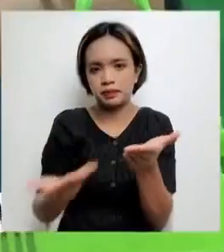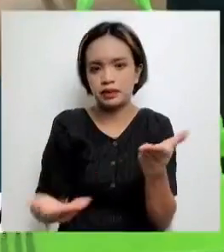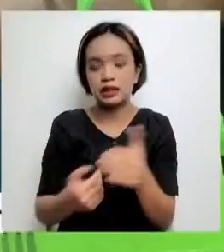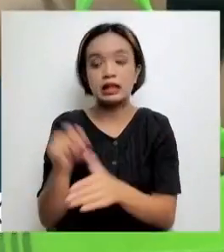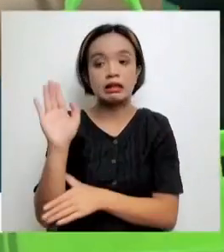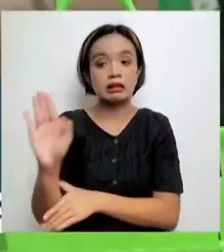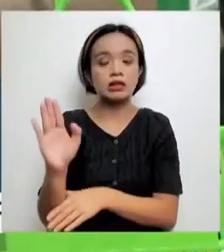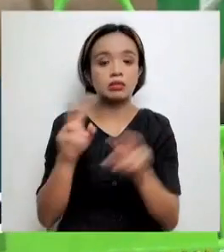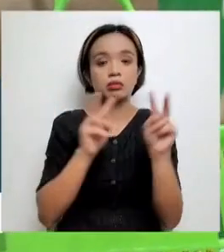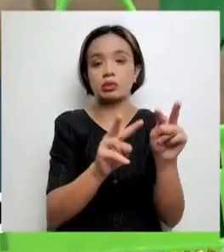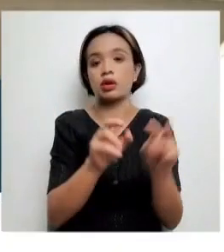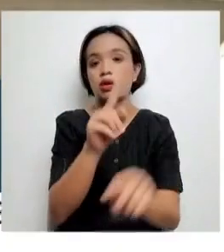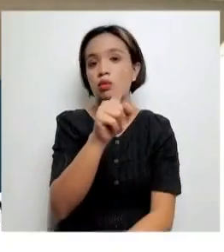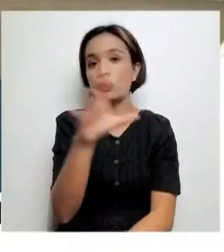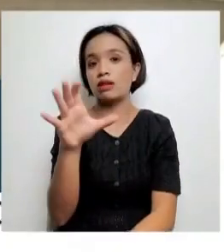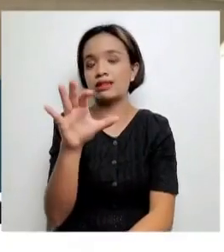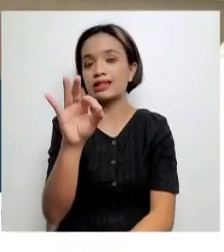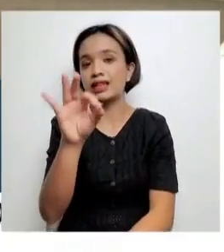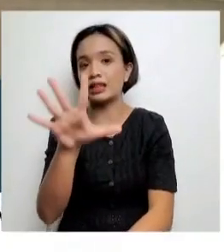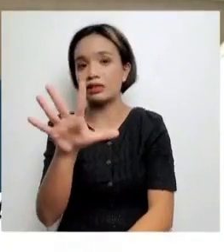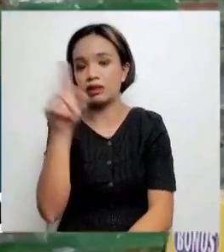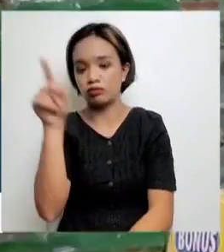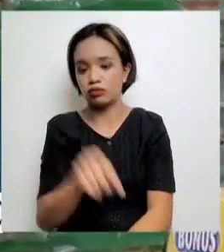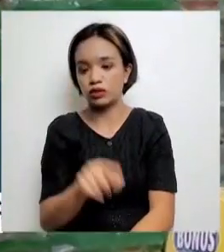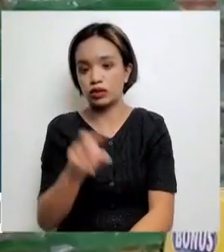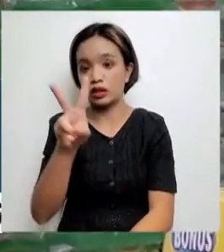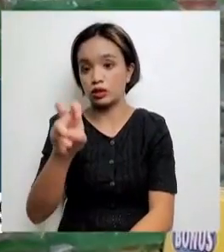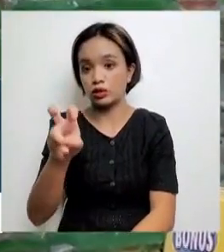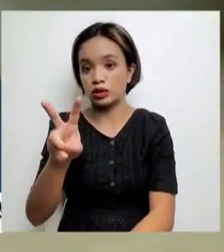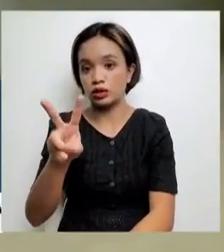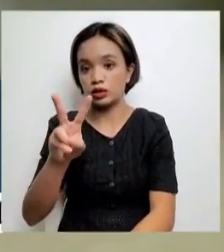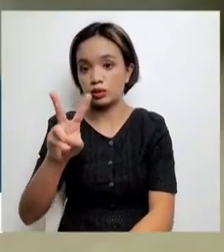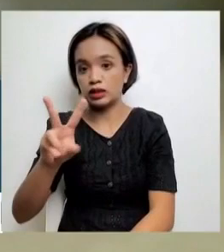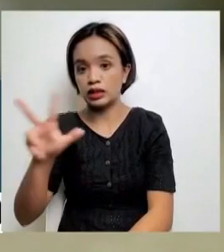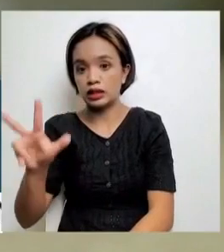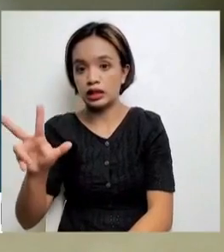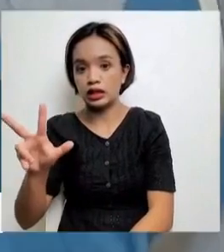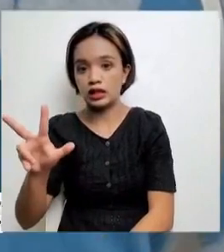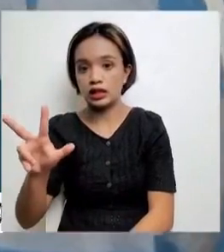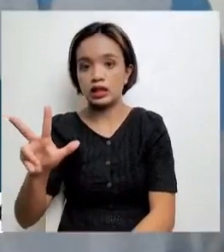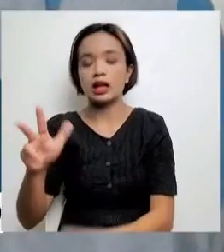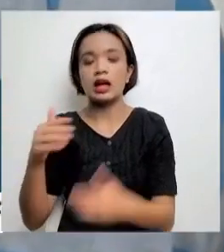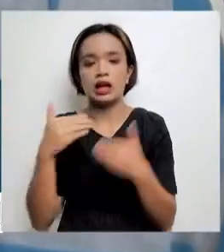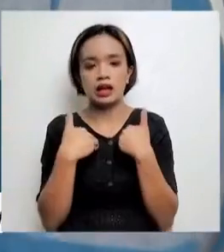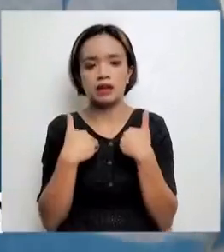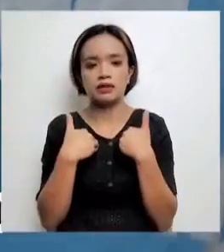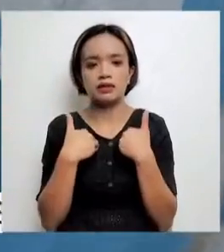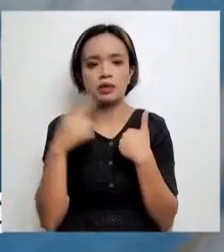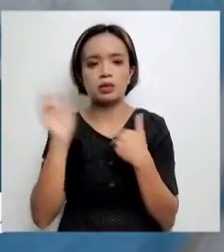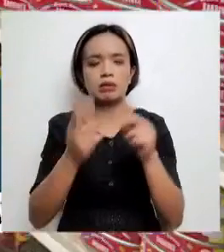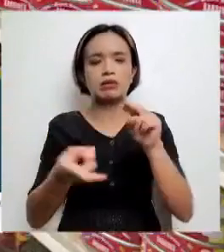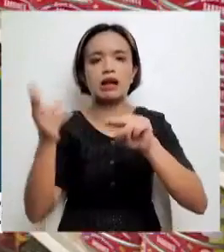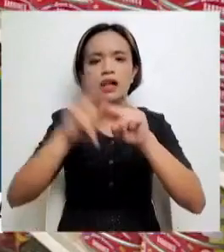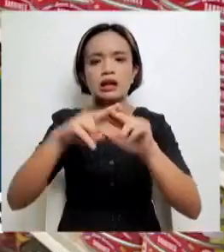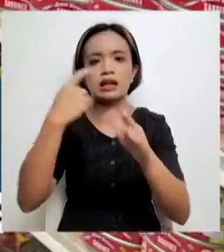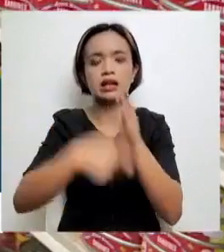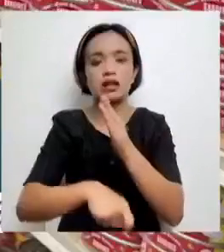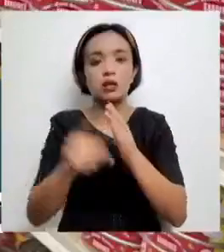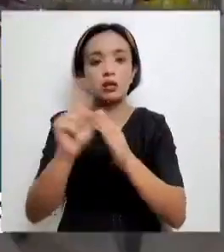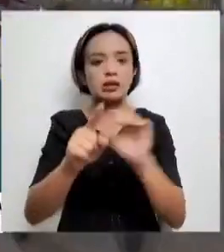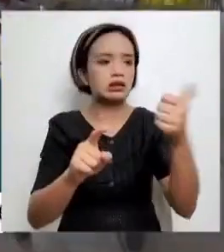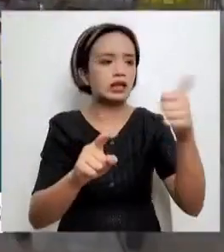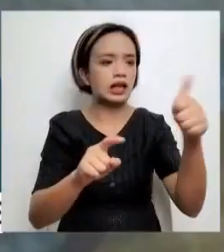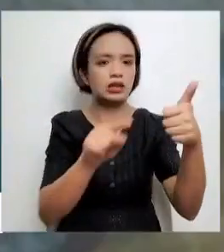monitoring, 195 out of 223 Nochebuena products have increased prices by 10 to